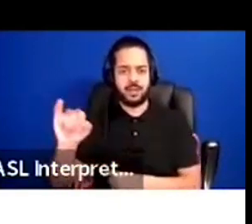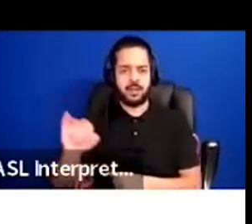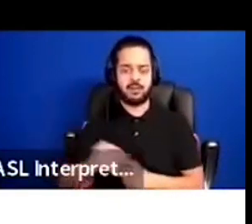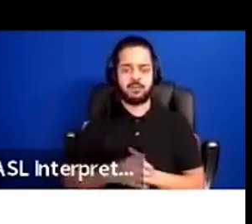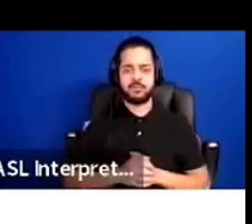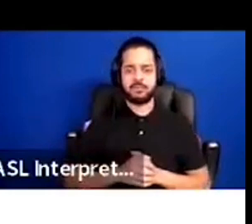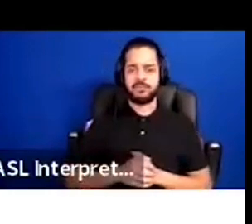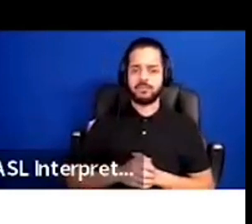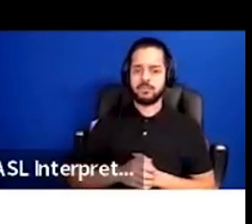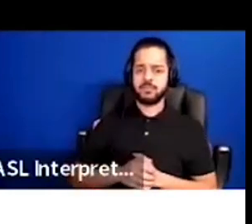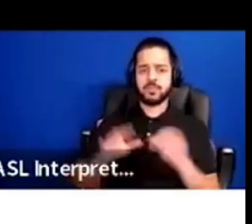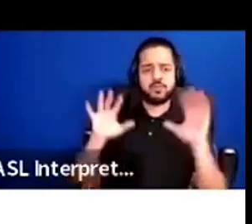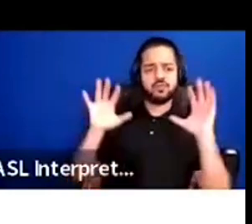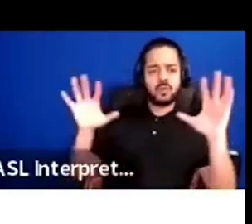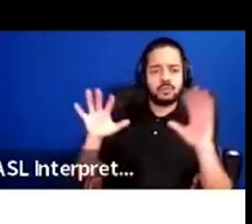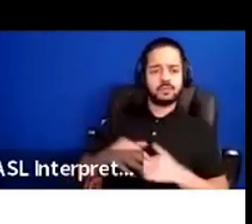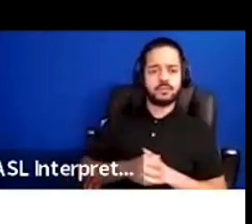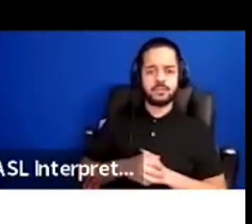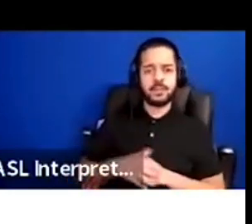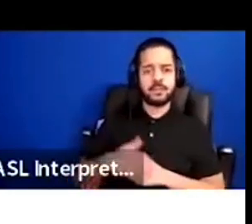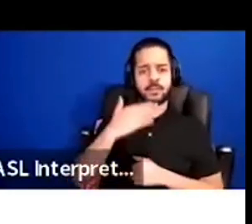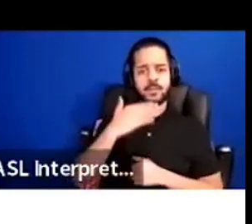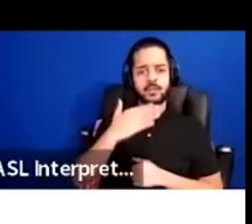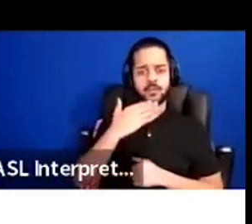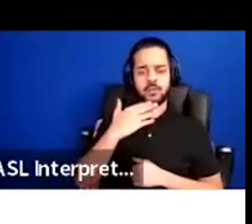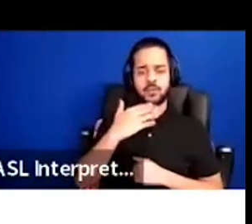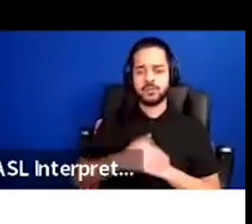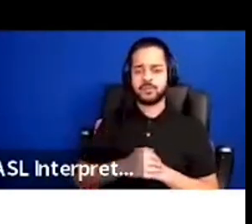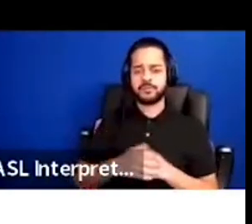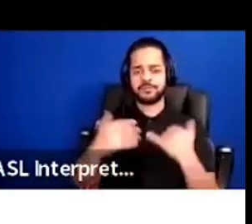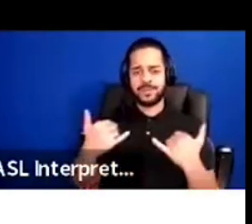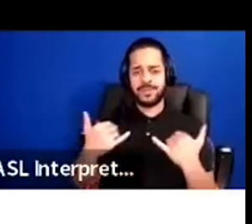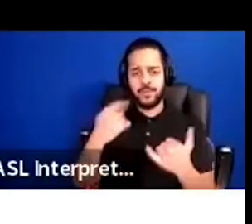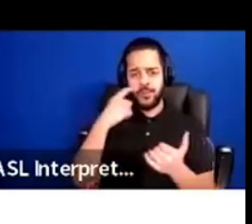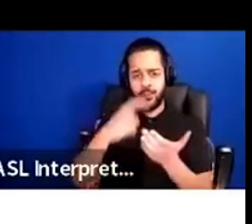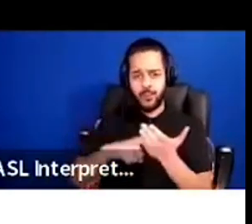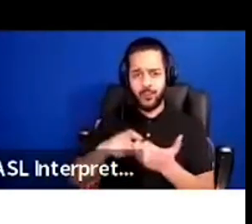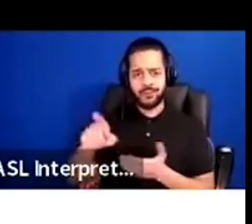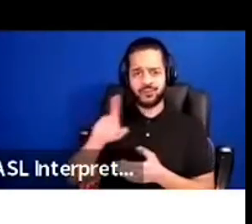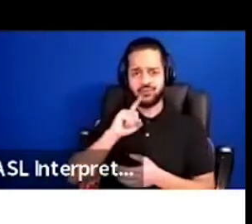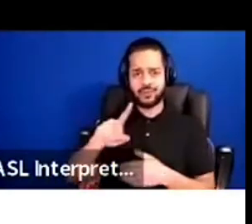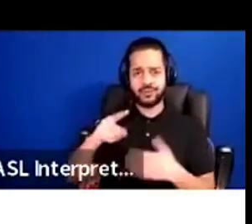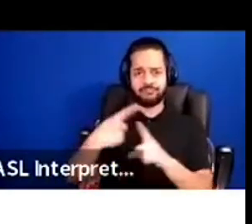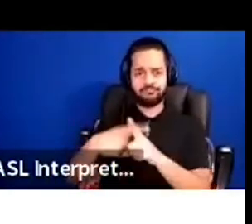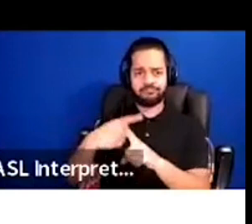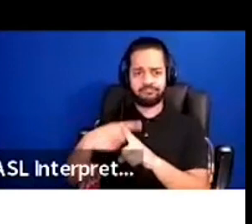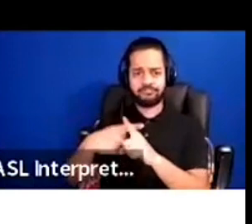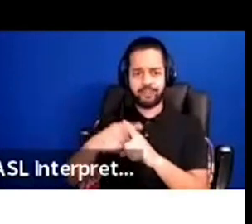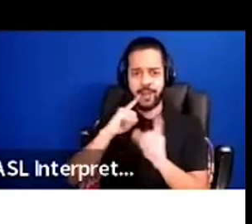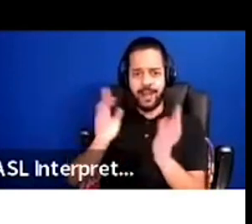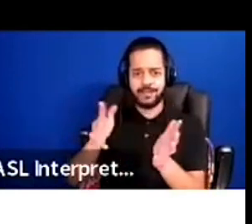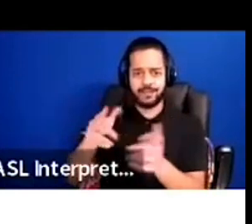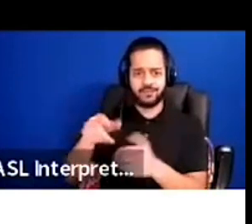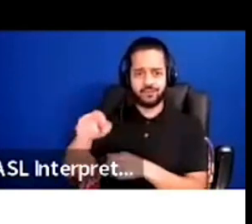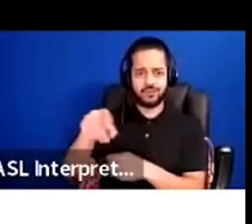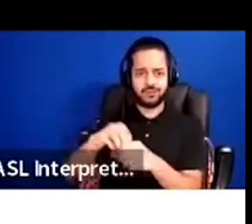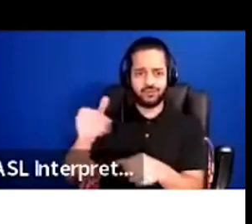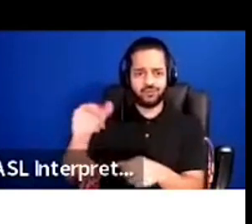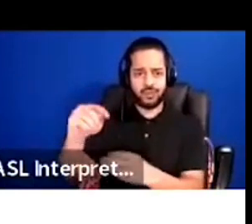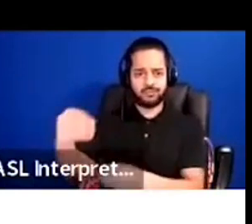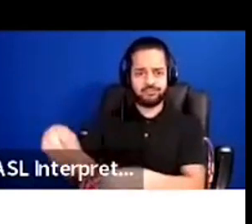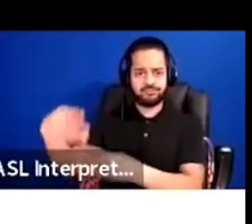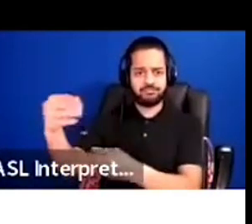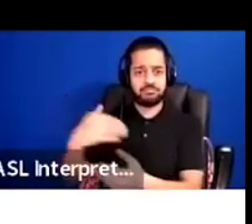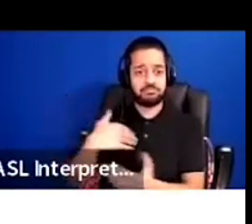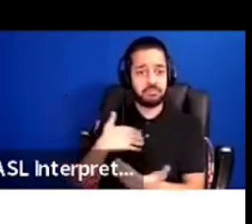Great, thank you. I know we've had a lot of good conversation also going on in the chat, so I'd encourage folks